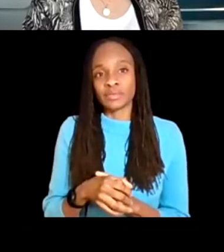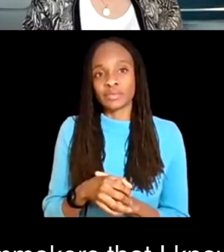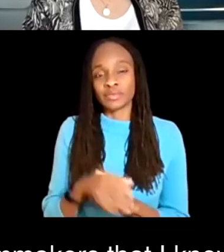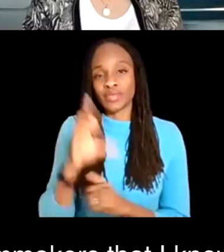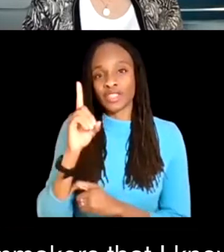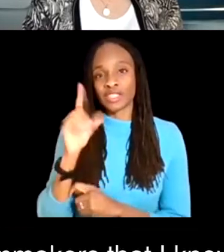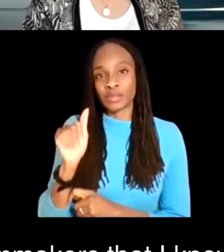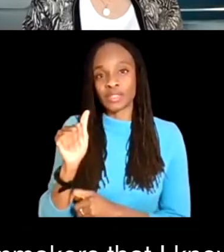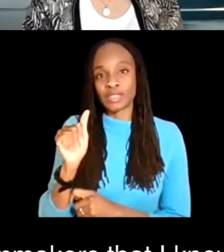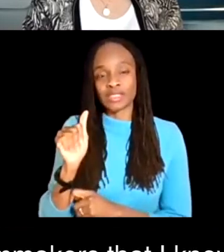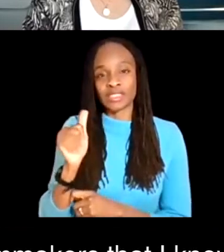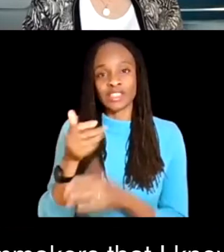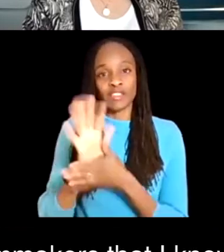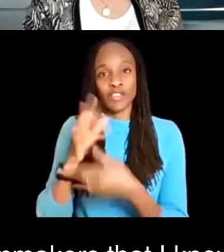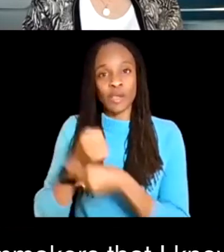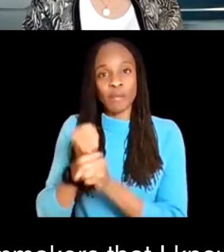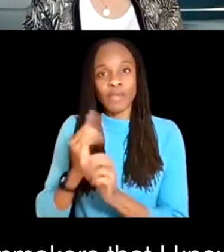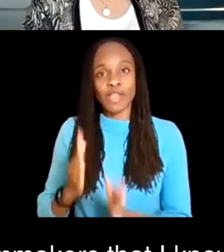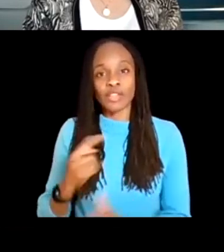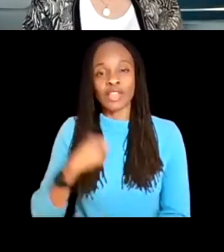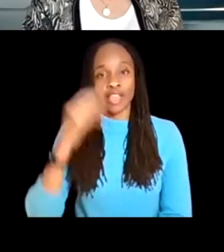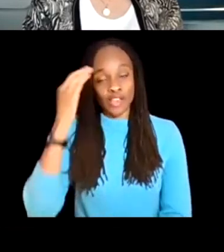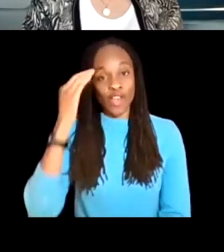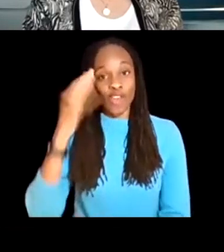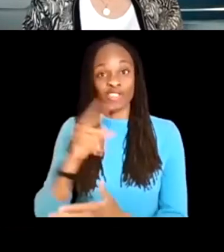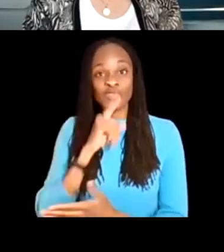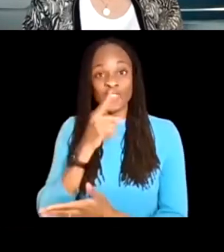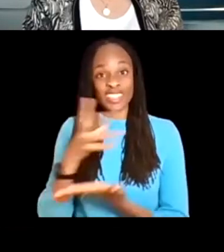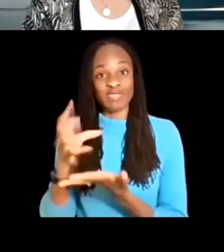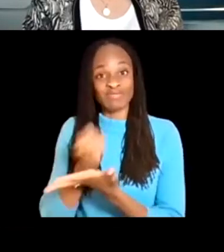disability filmmakers that I know are taking advantage of.